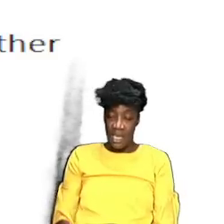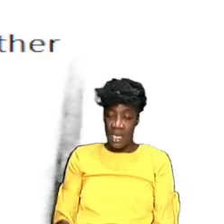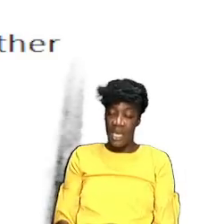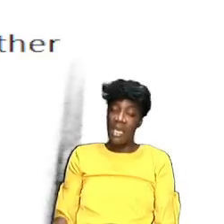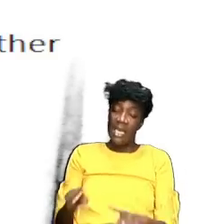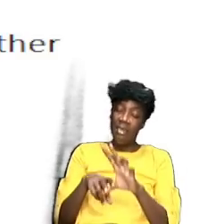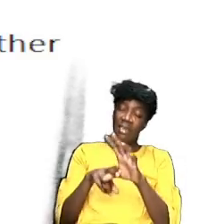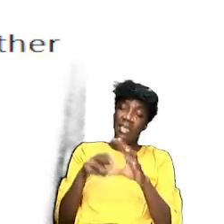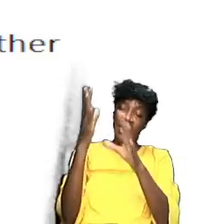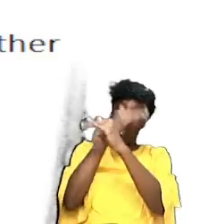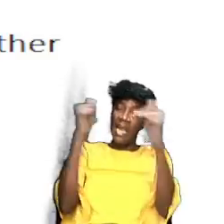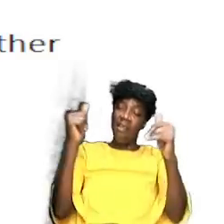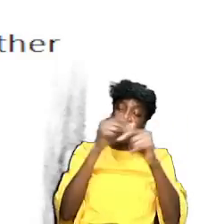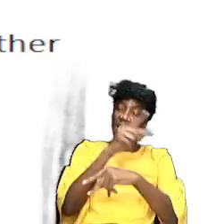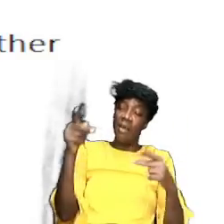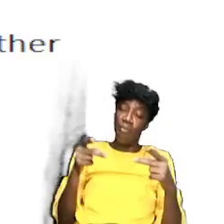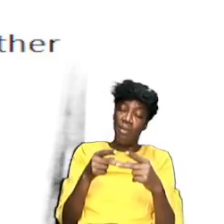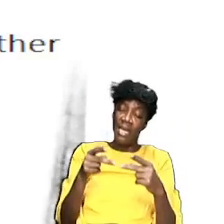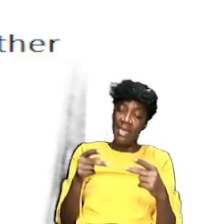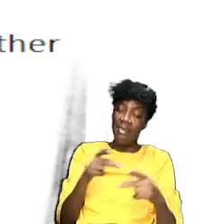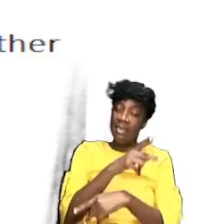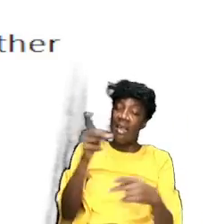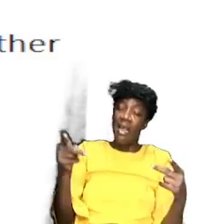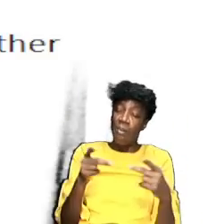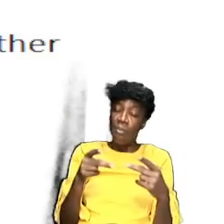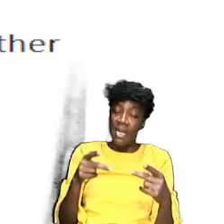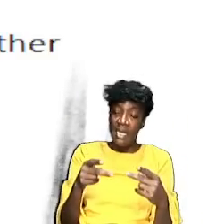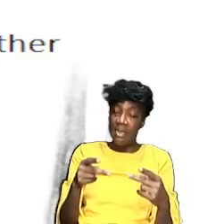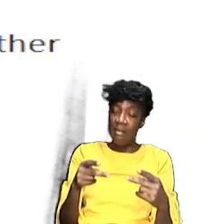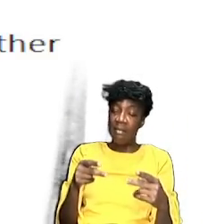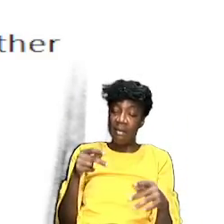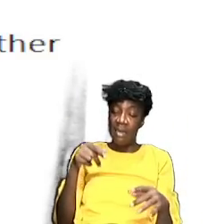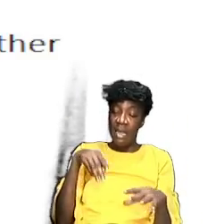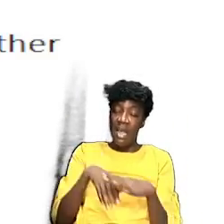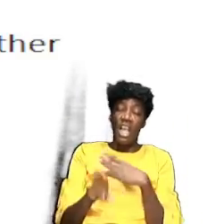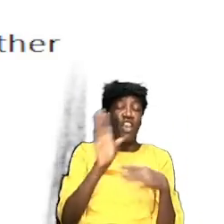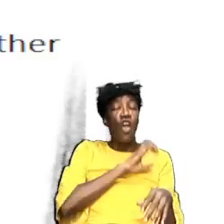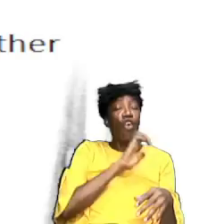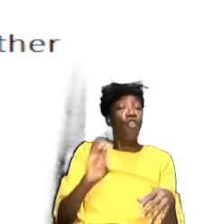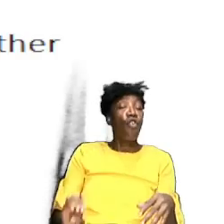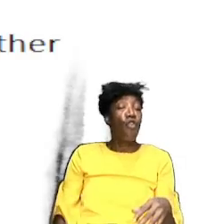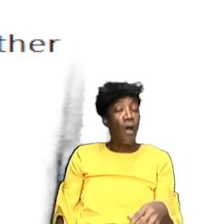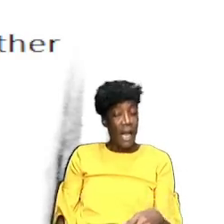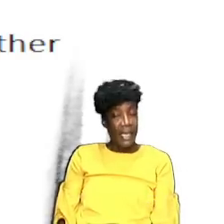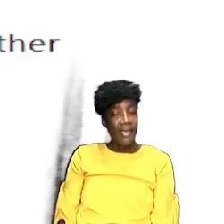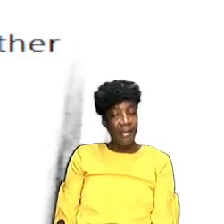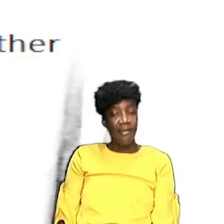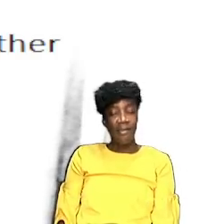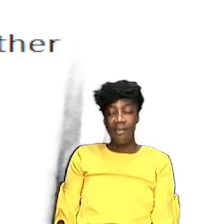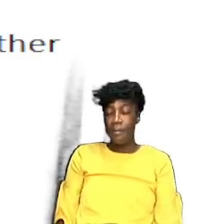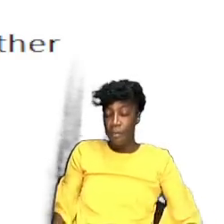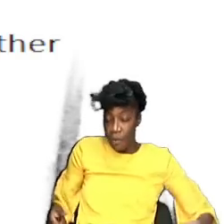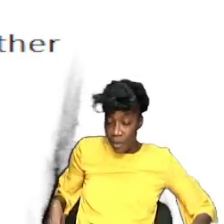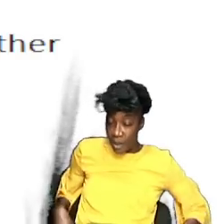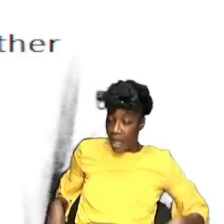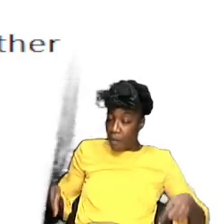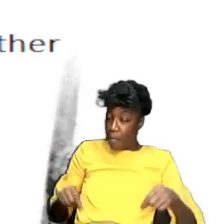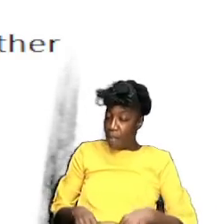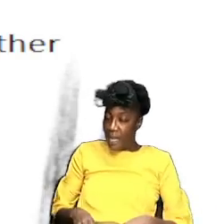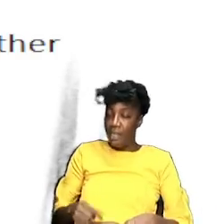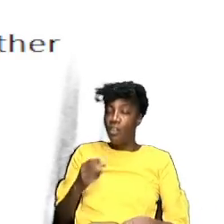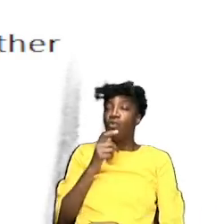places in Christ Jesus, that I'm positioned in a place in Christ. We must have our belts with